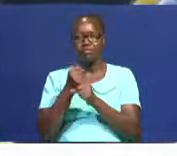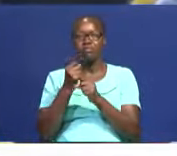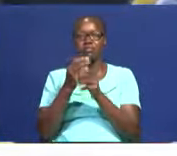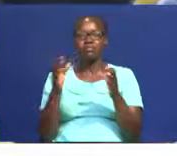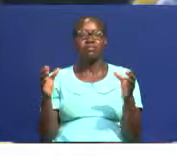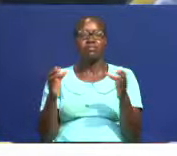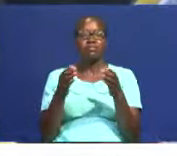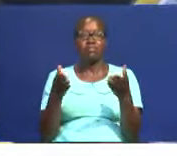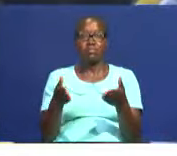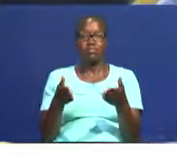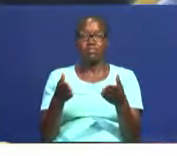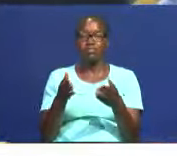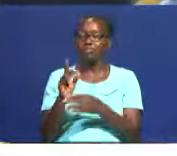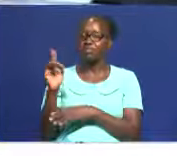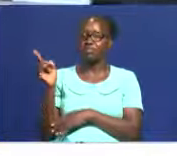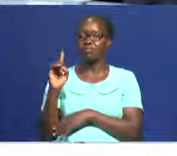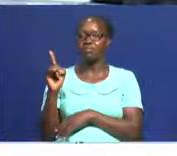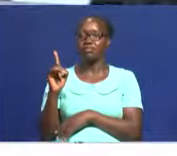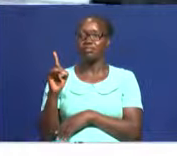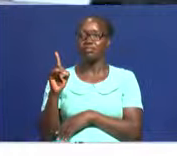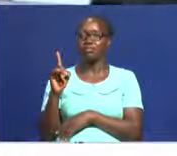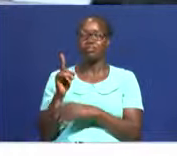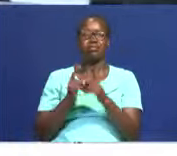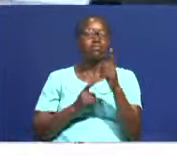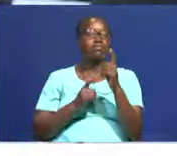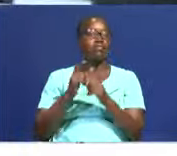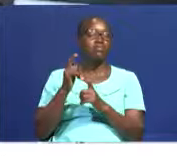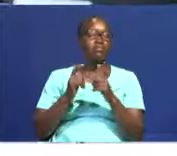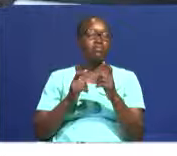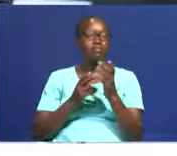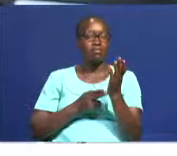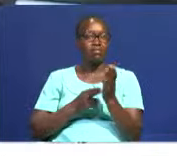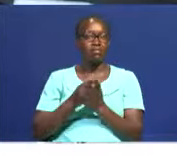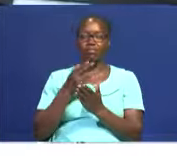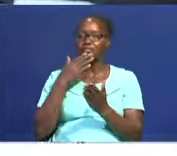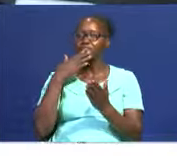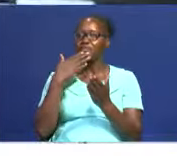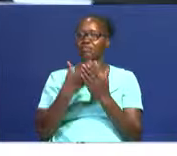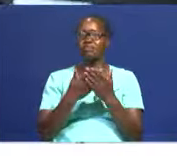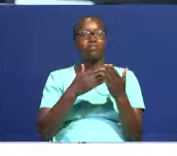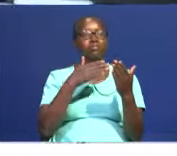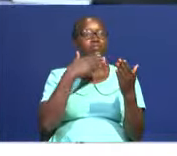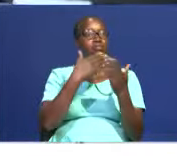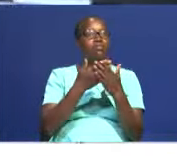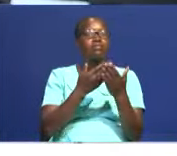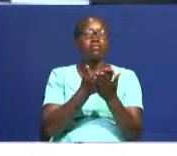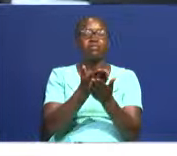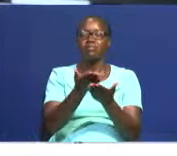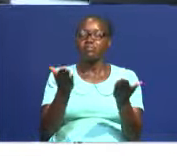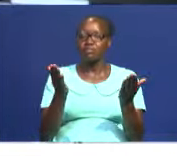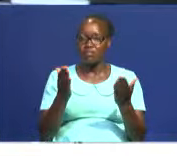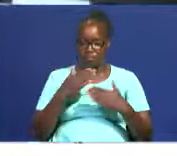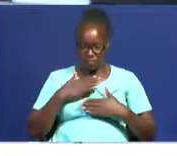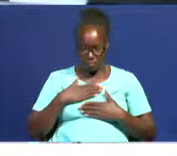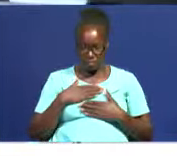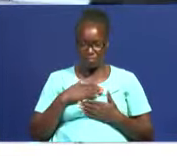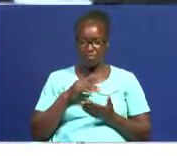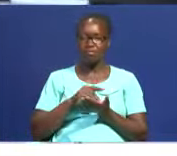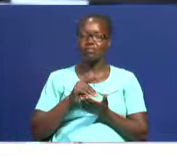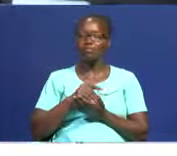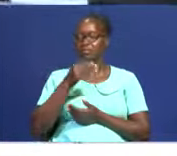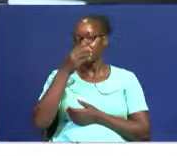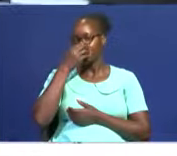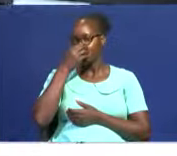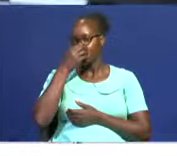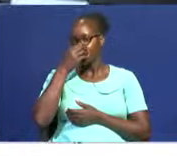Uhuru Gardens, Nairobi. I wish to express my sincere gratitude to you, Your Excellency, Dr. William